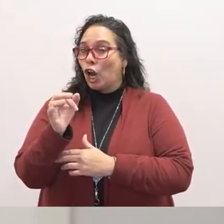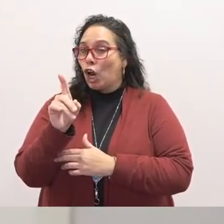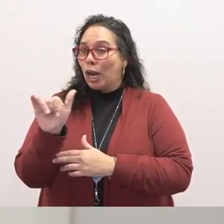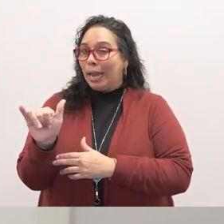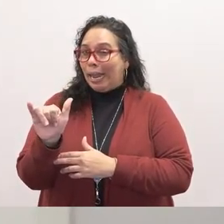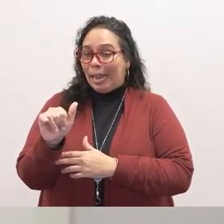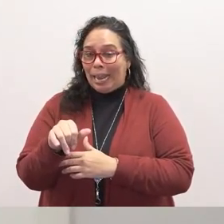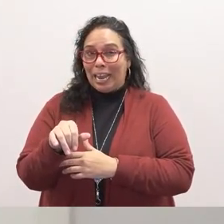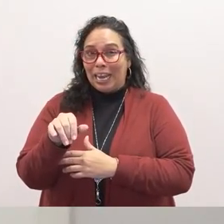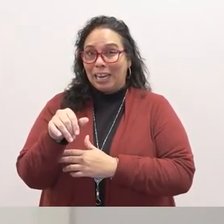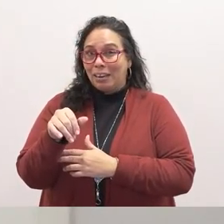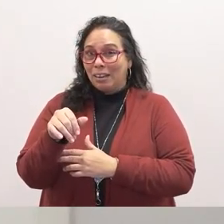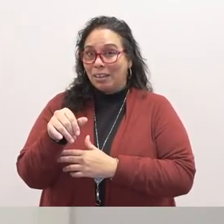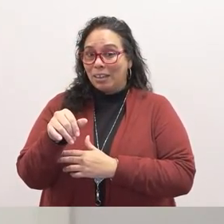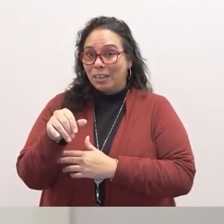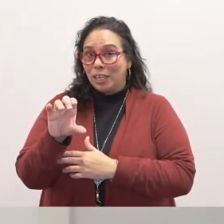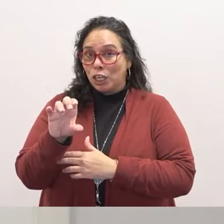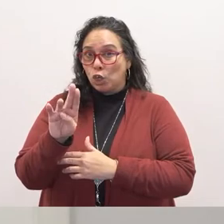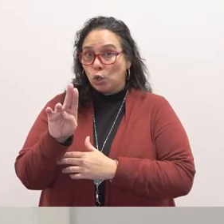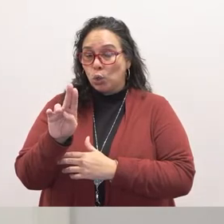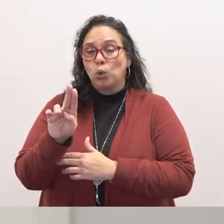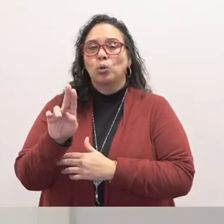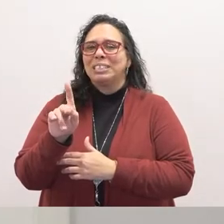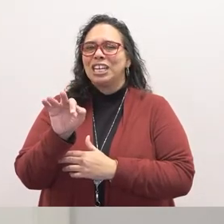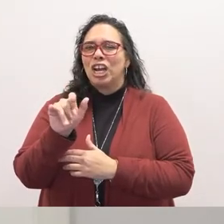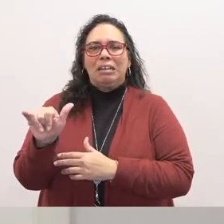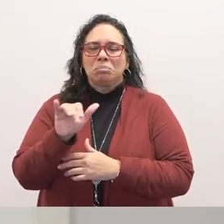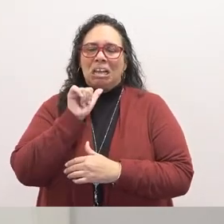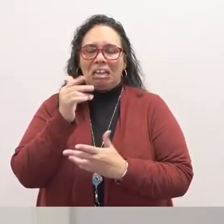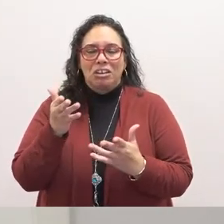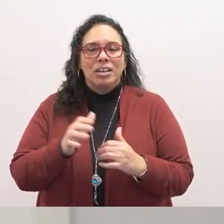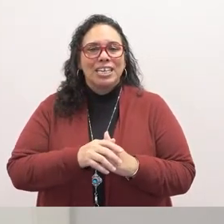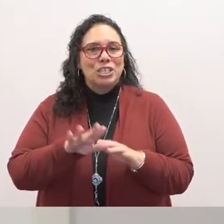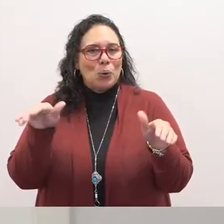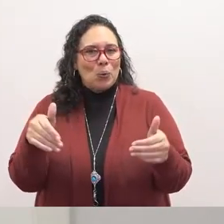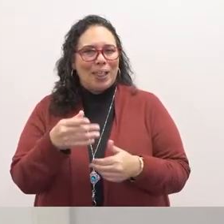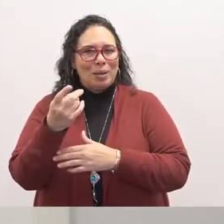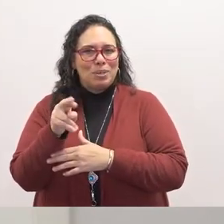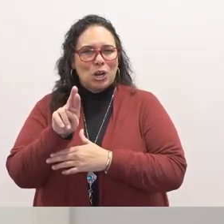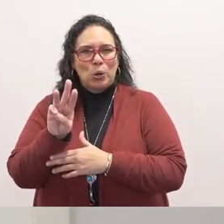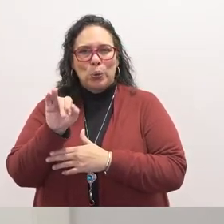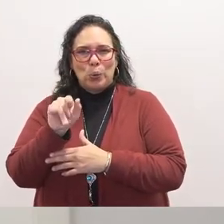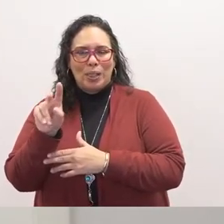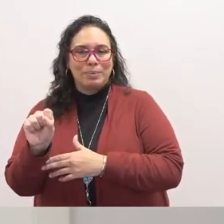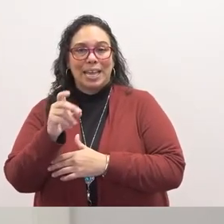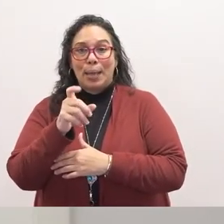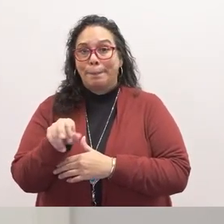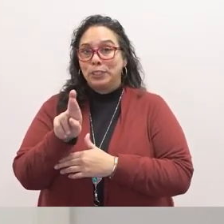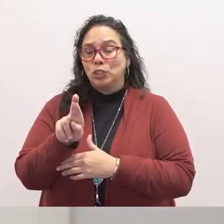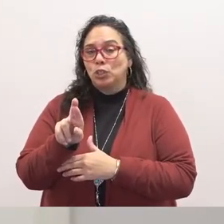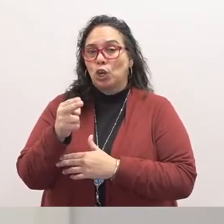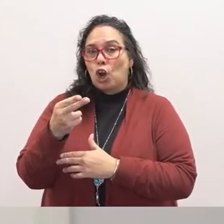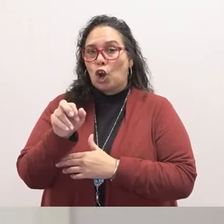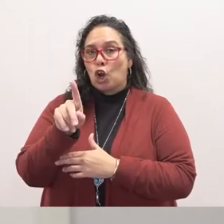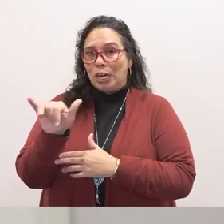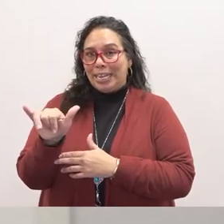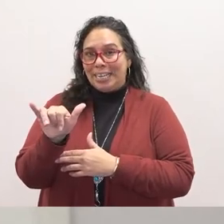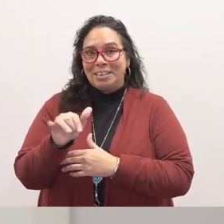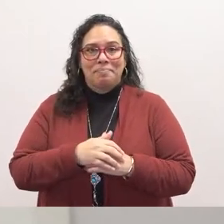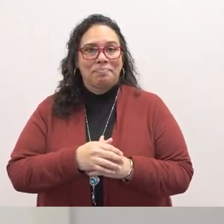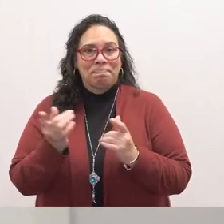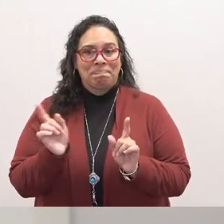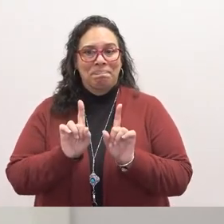Hernandez is Kateria here. She's not here, okay. So I'd like to welcome Dr. Williams and Mr. Hardy to the podium. We